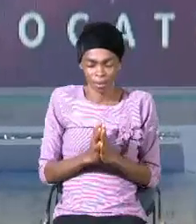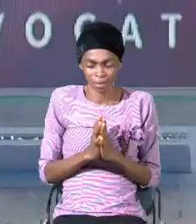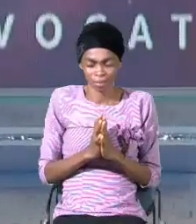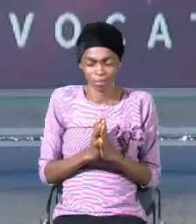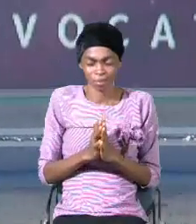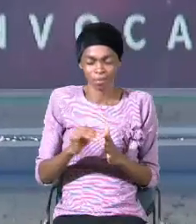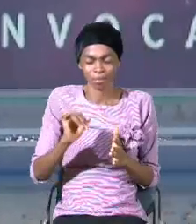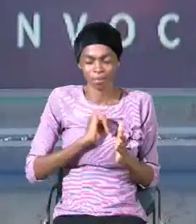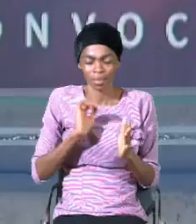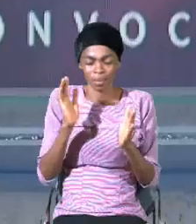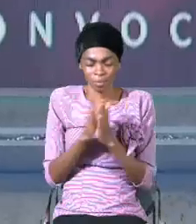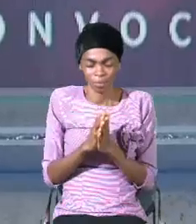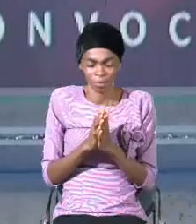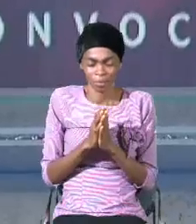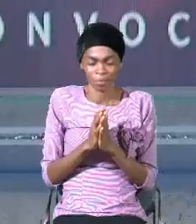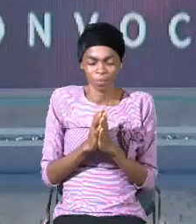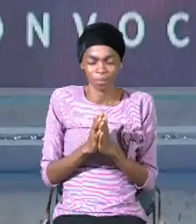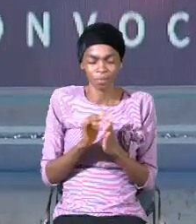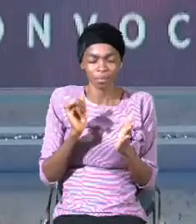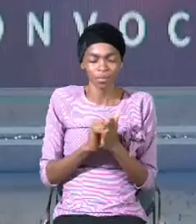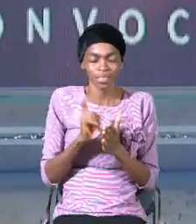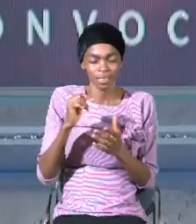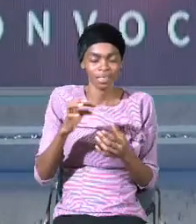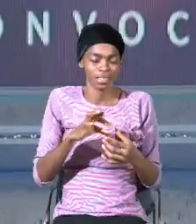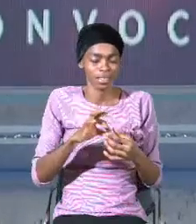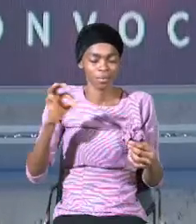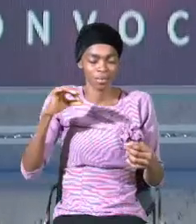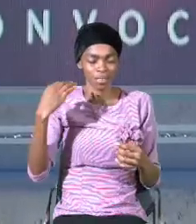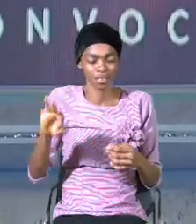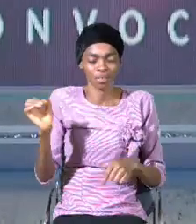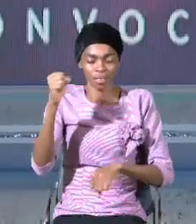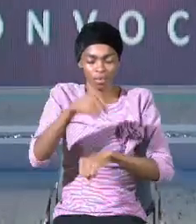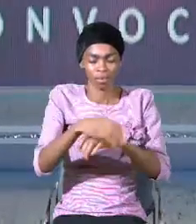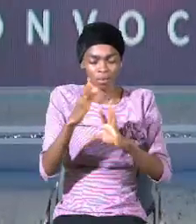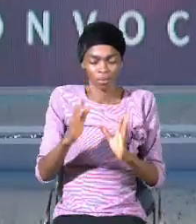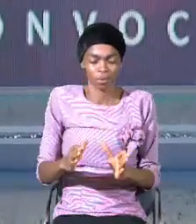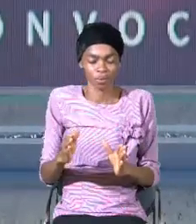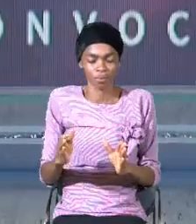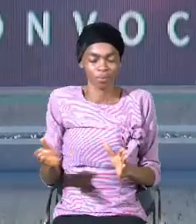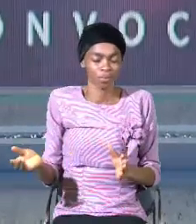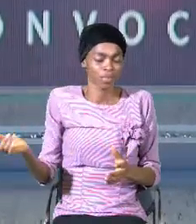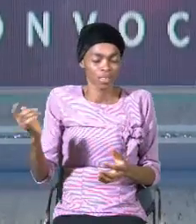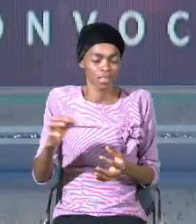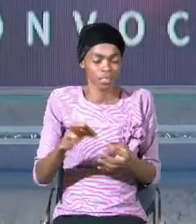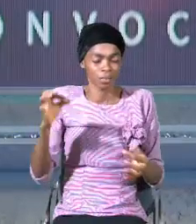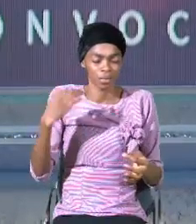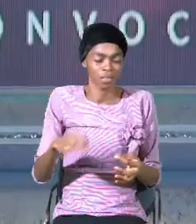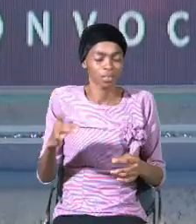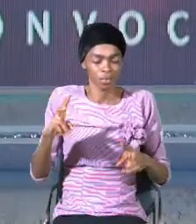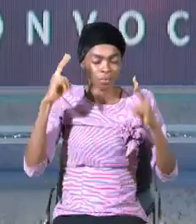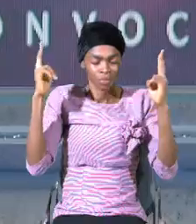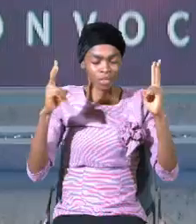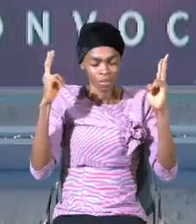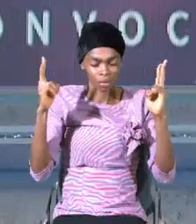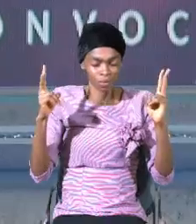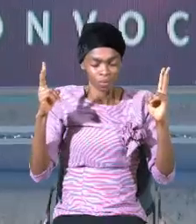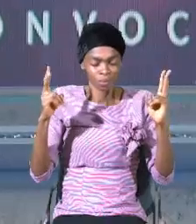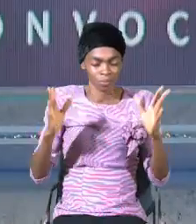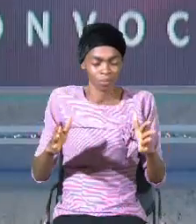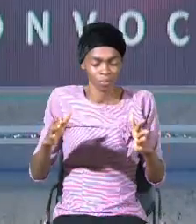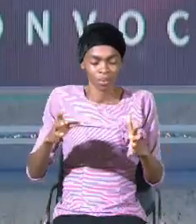I pray the spirit of the conqueror, the spirit of the victor, and the